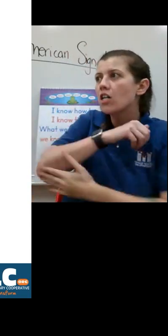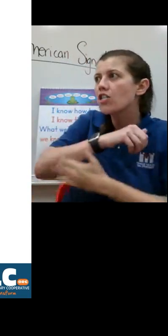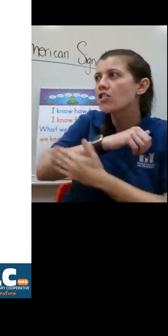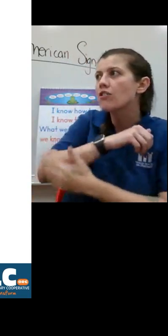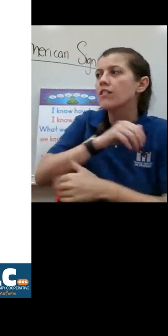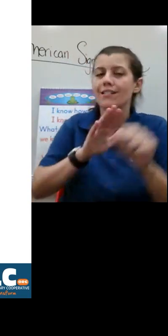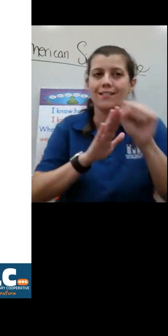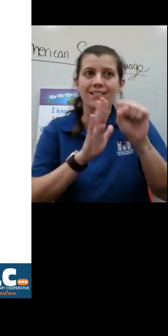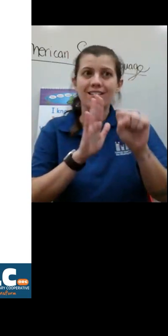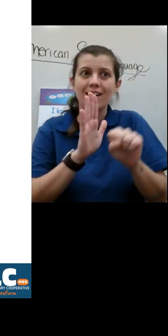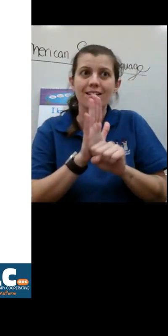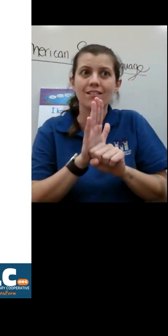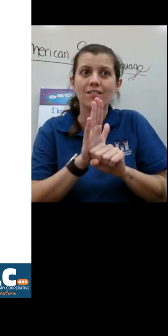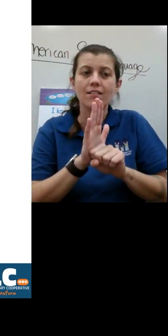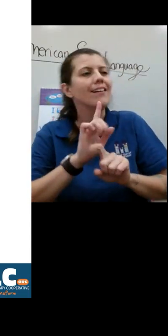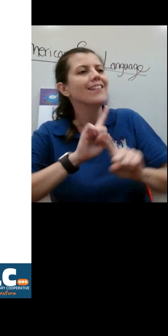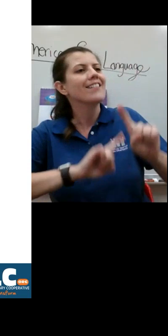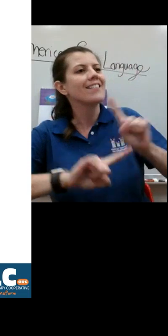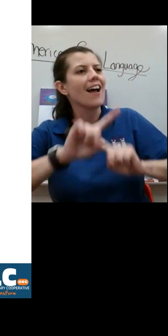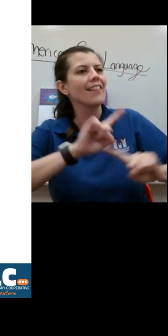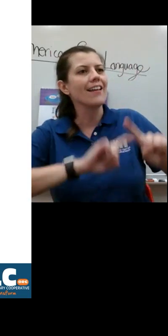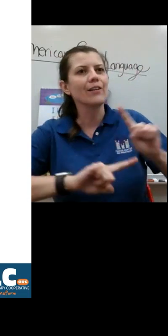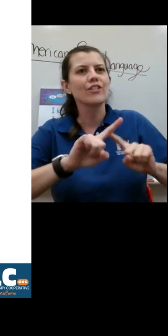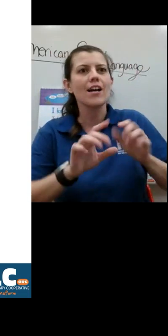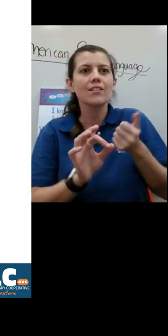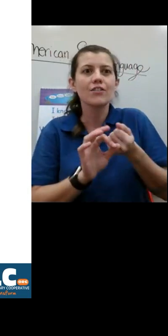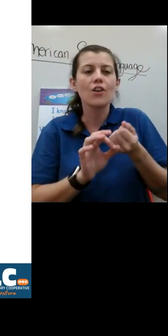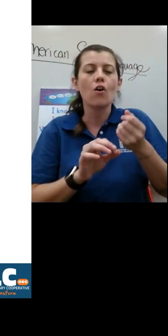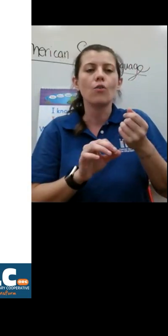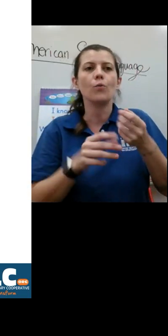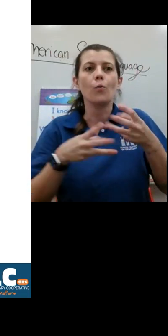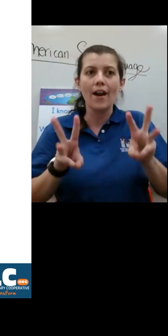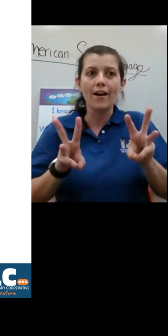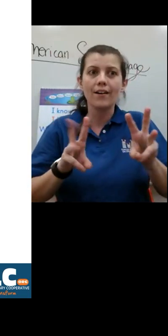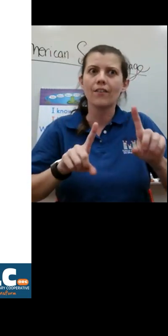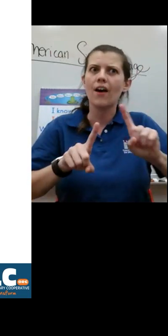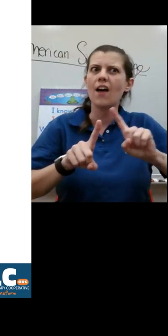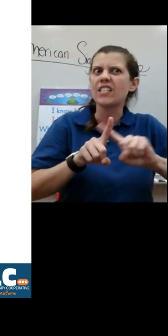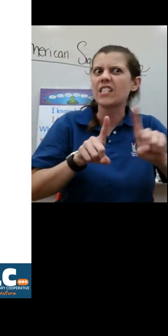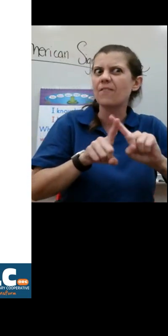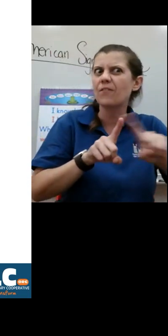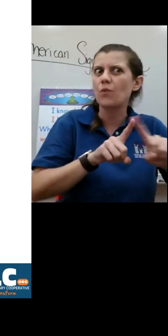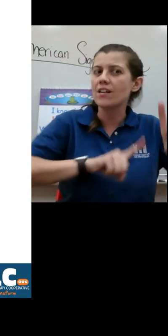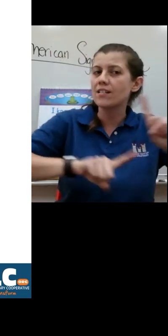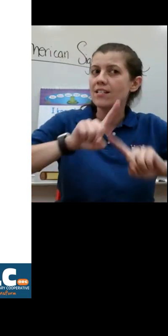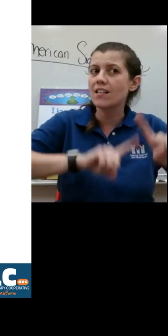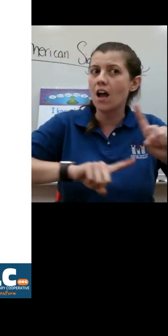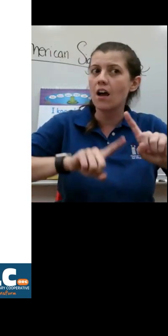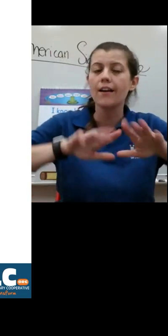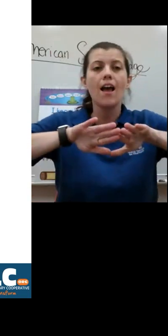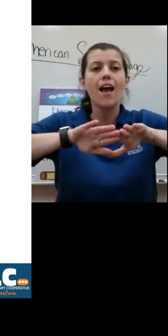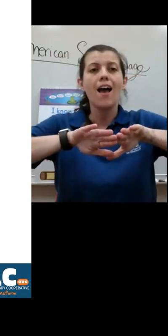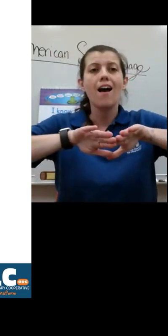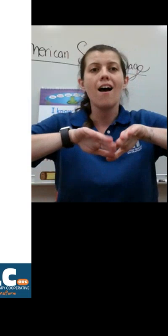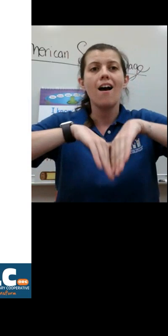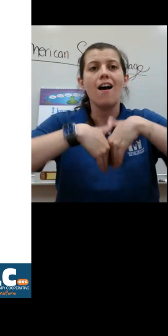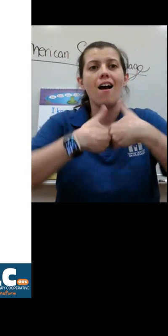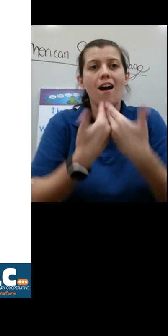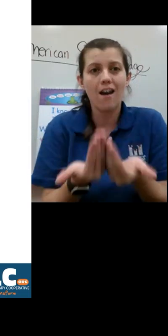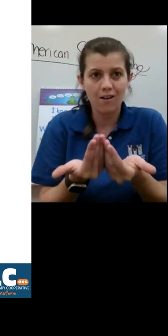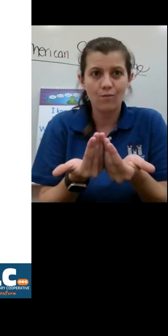use in the countries and the states, sign language has its own way of having different ways to